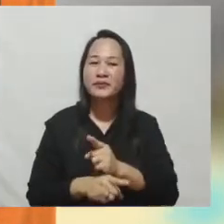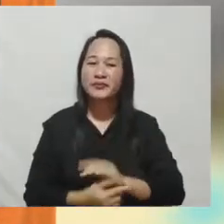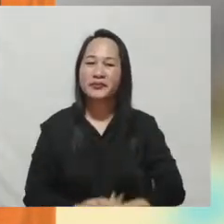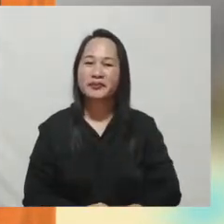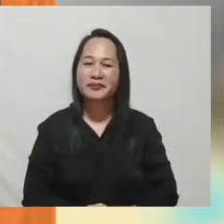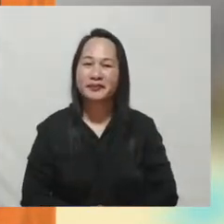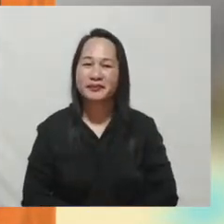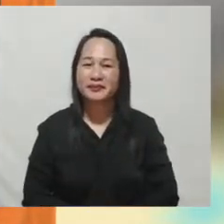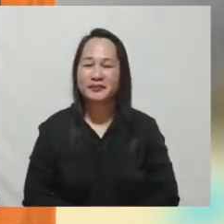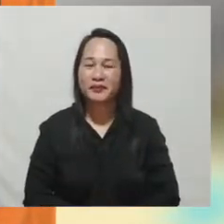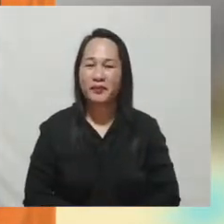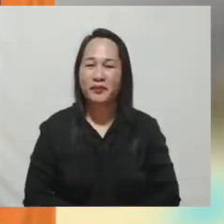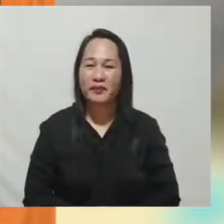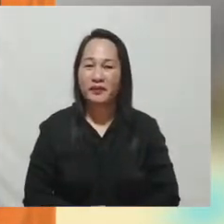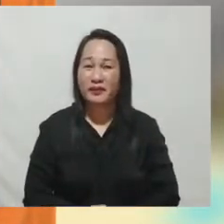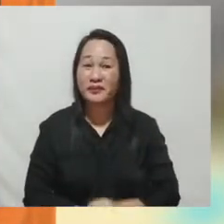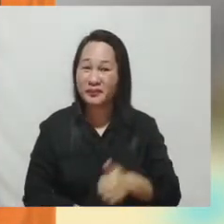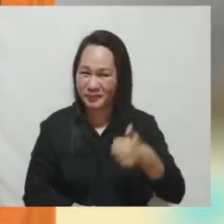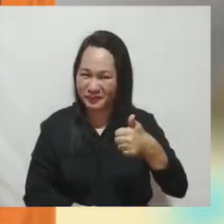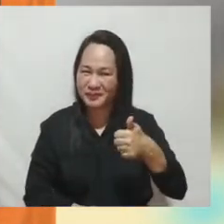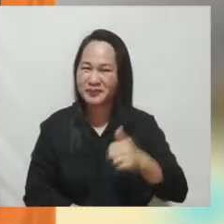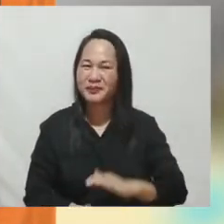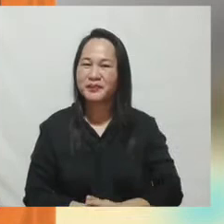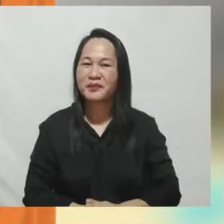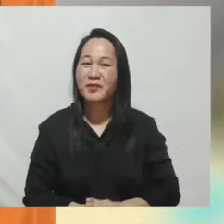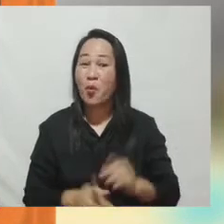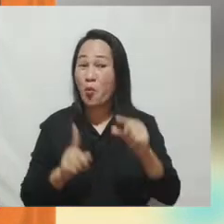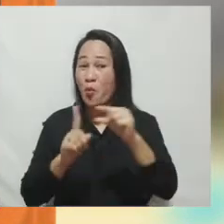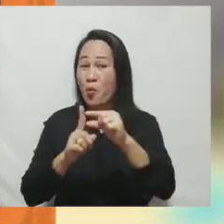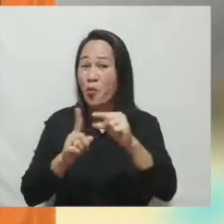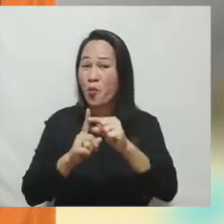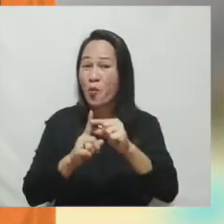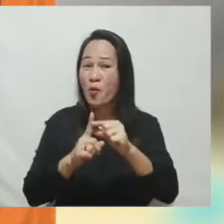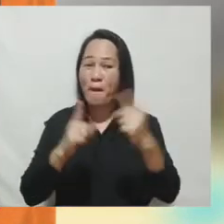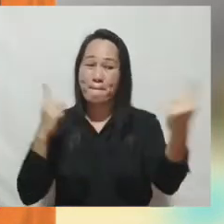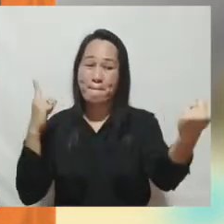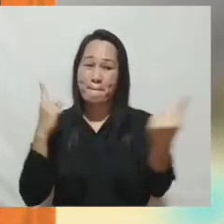You got it! It's the word meet with a double E.